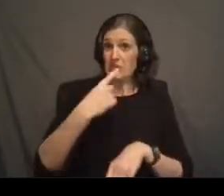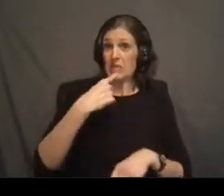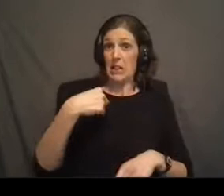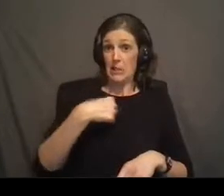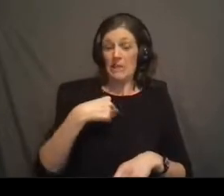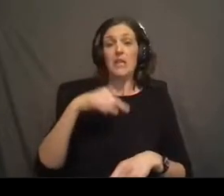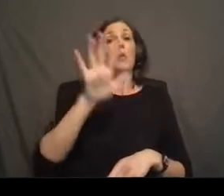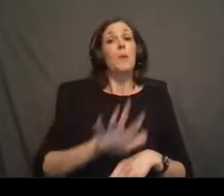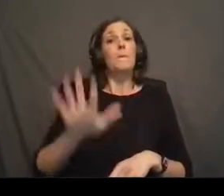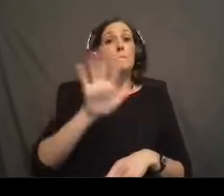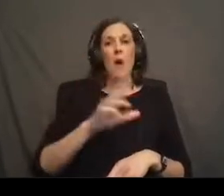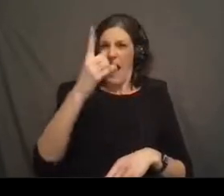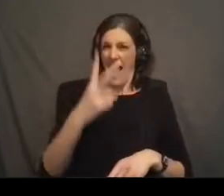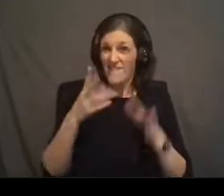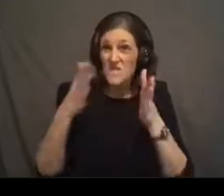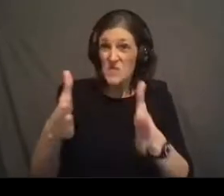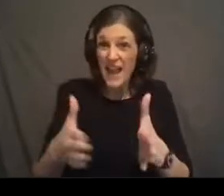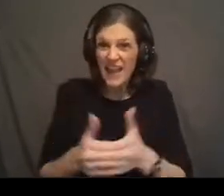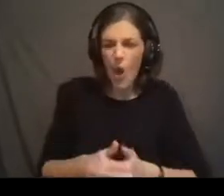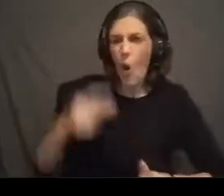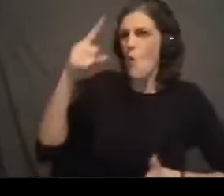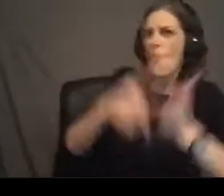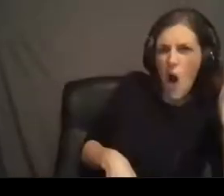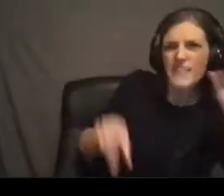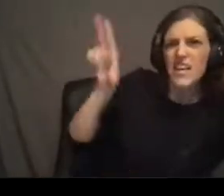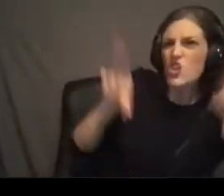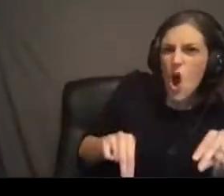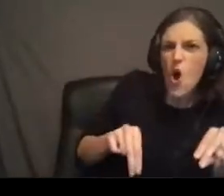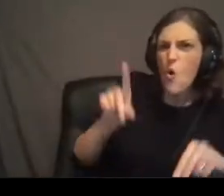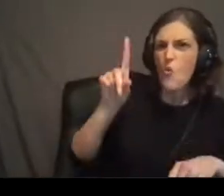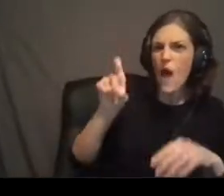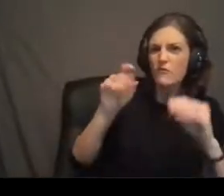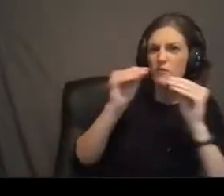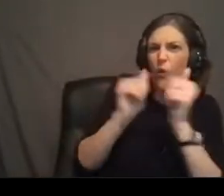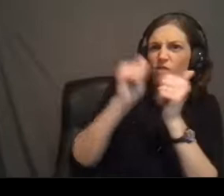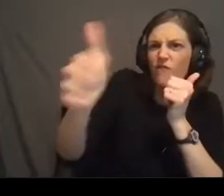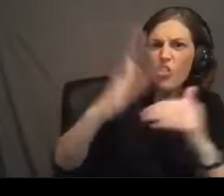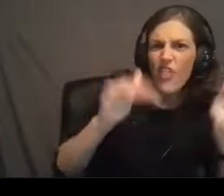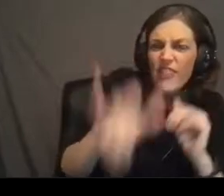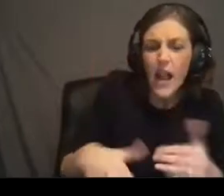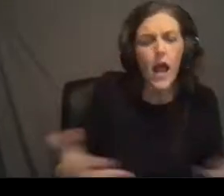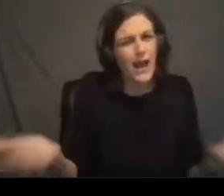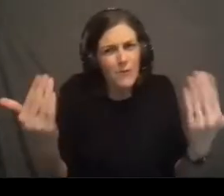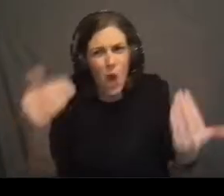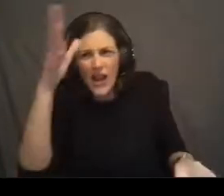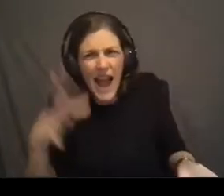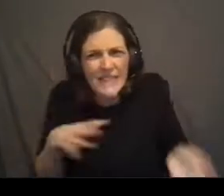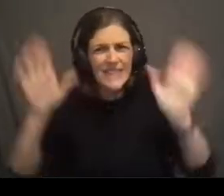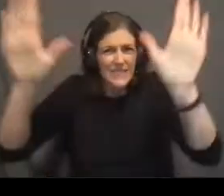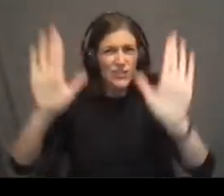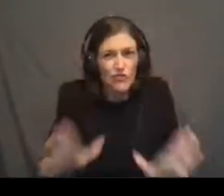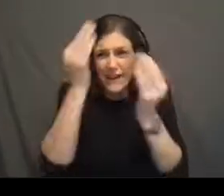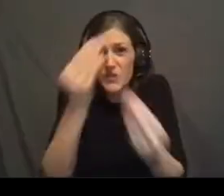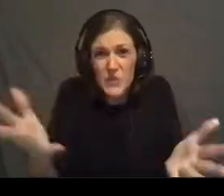are about halfway there. What? No, we have to be farther than that. Come on, guys. This is great